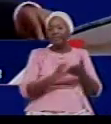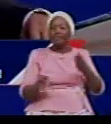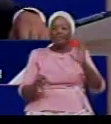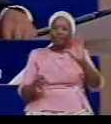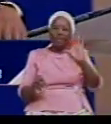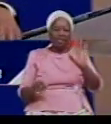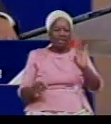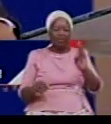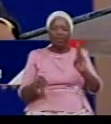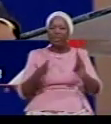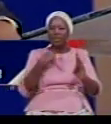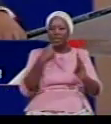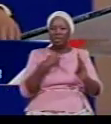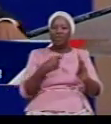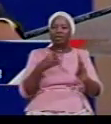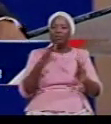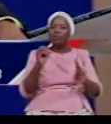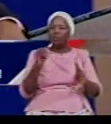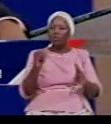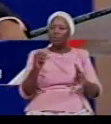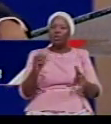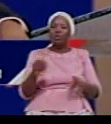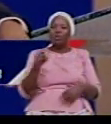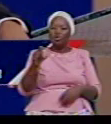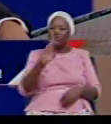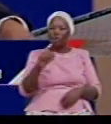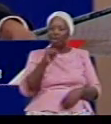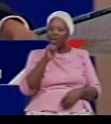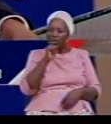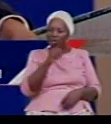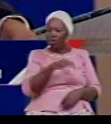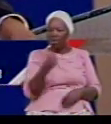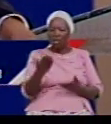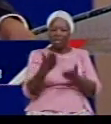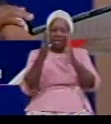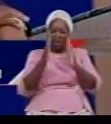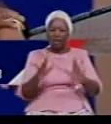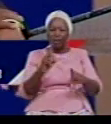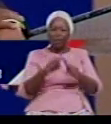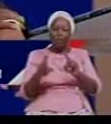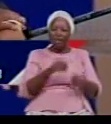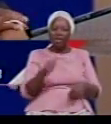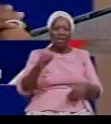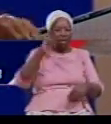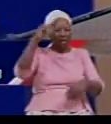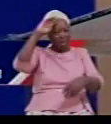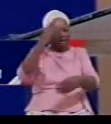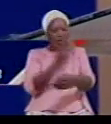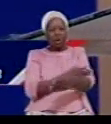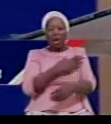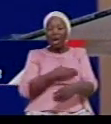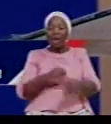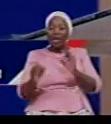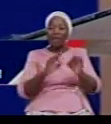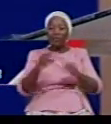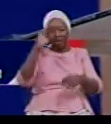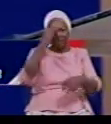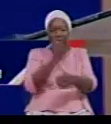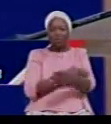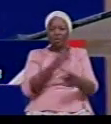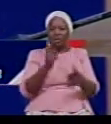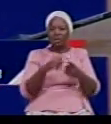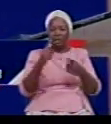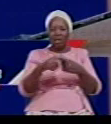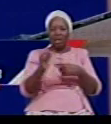wherefore thou art no more a servant, but a son, and if a son, then an